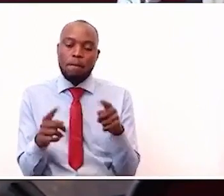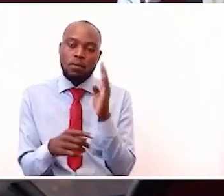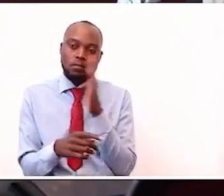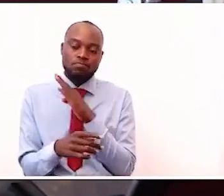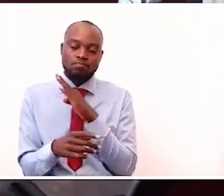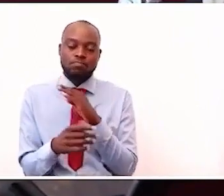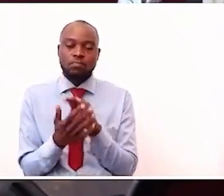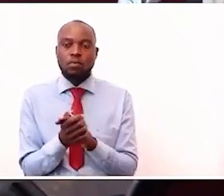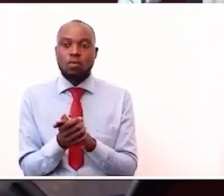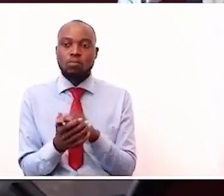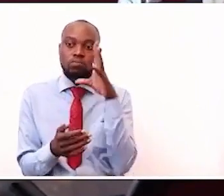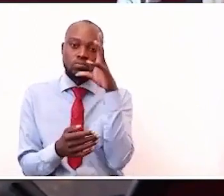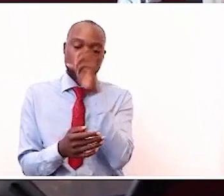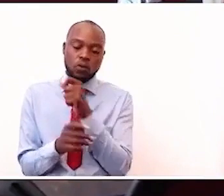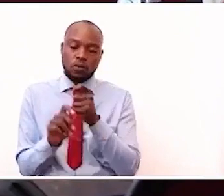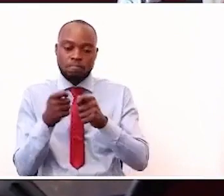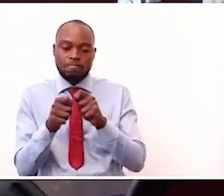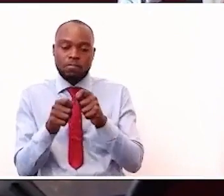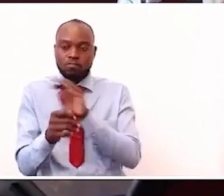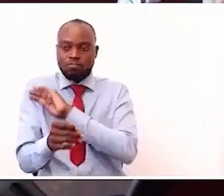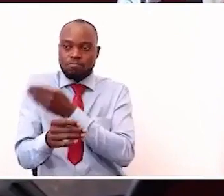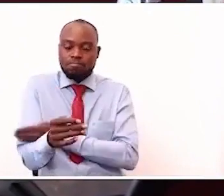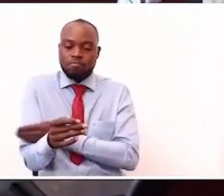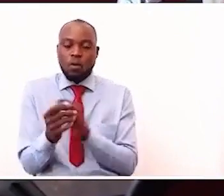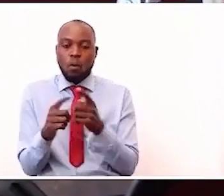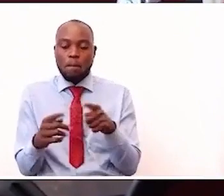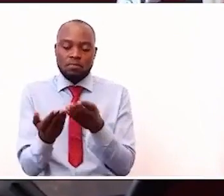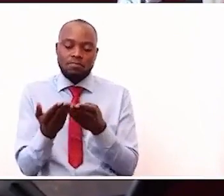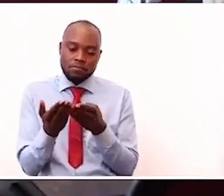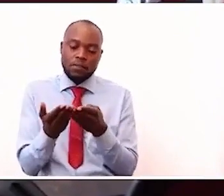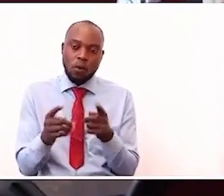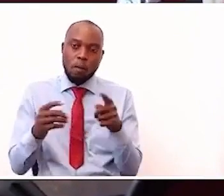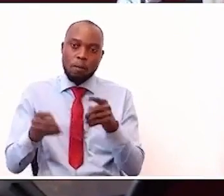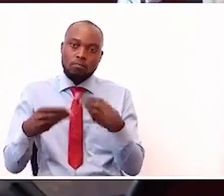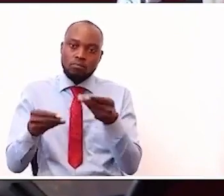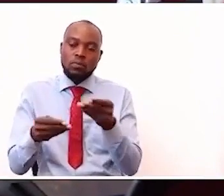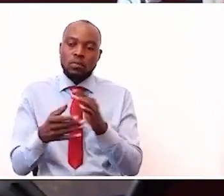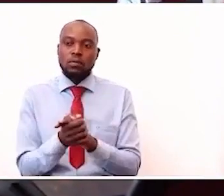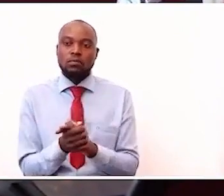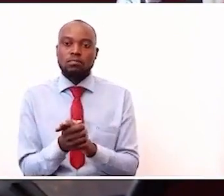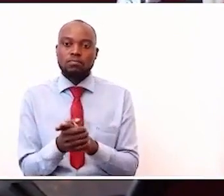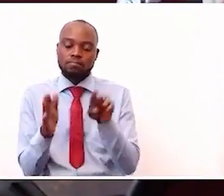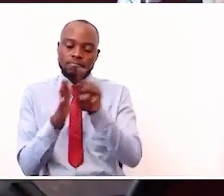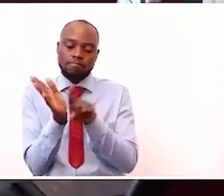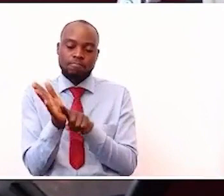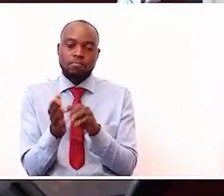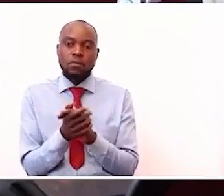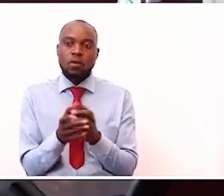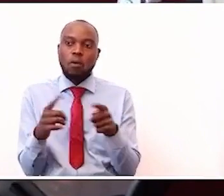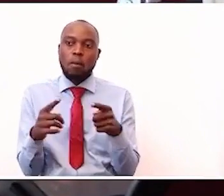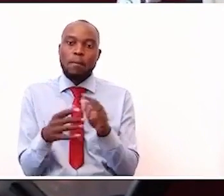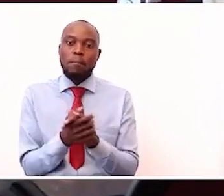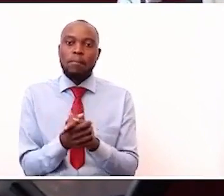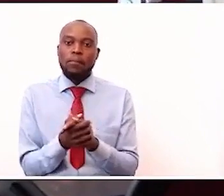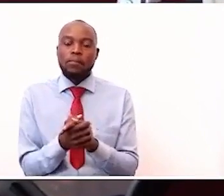the lack of technical capacity in terms of, you know, assessing and providing prudent policy proposals that